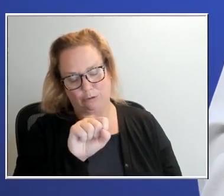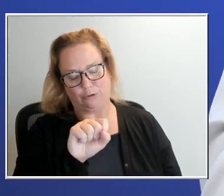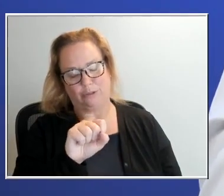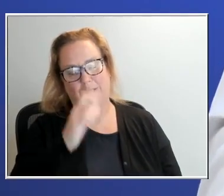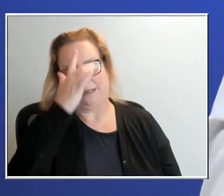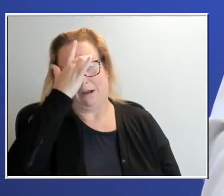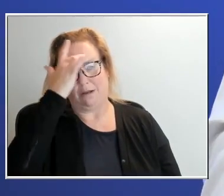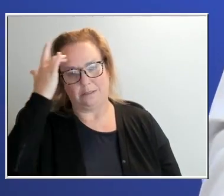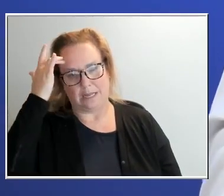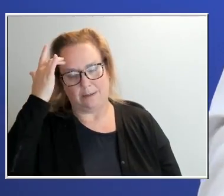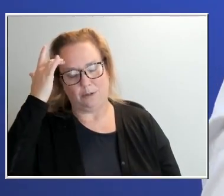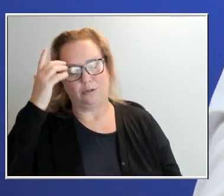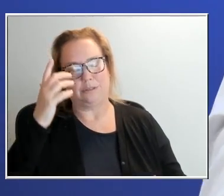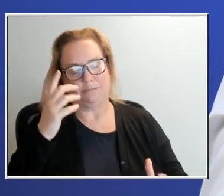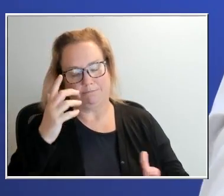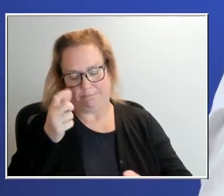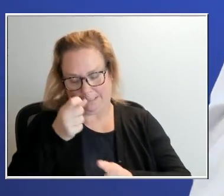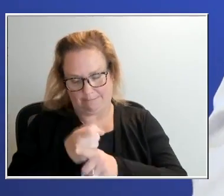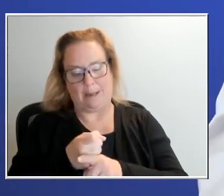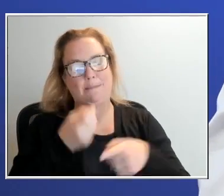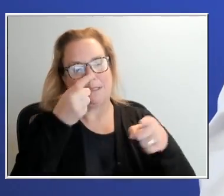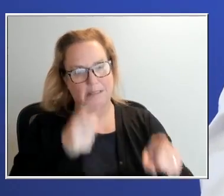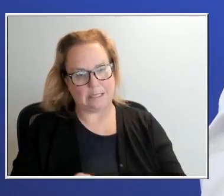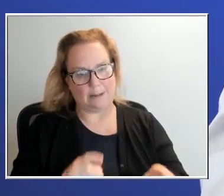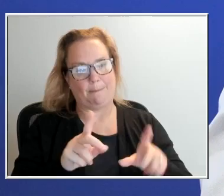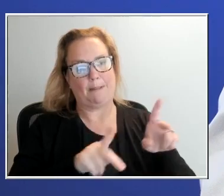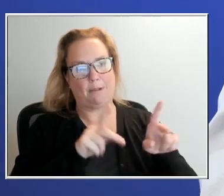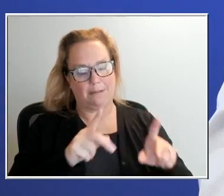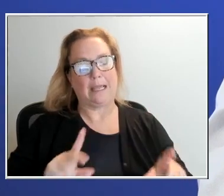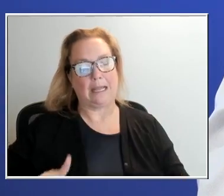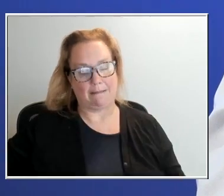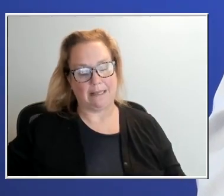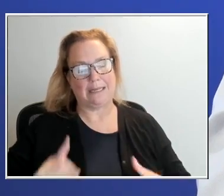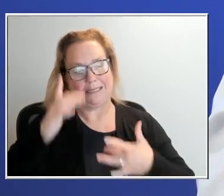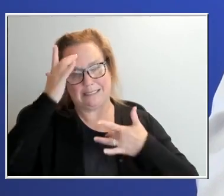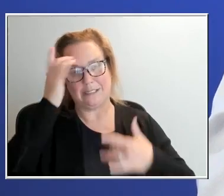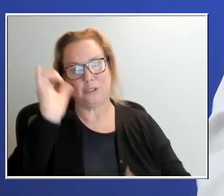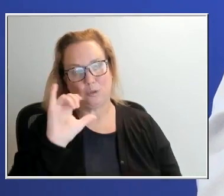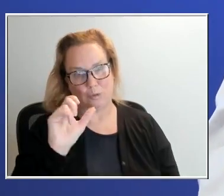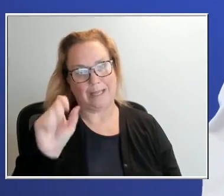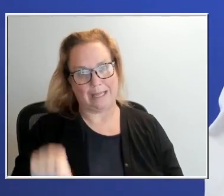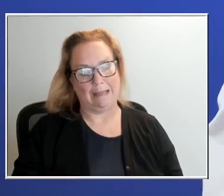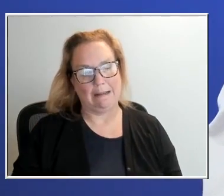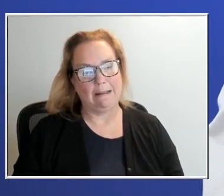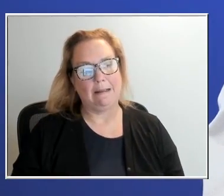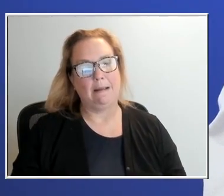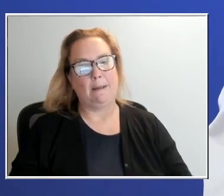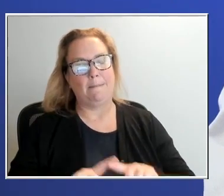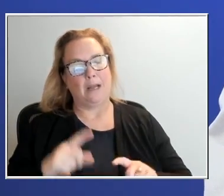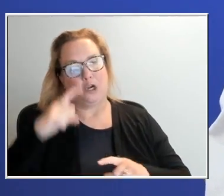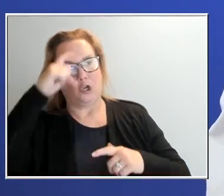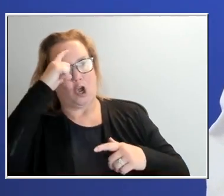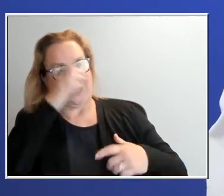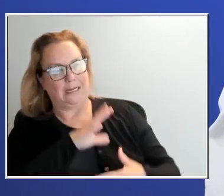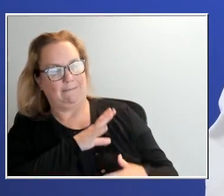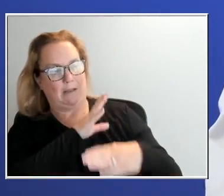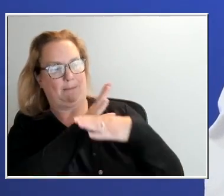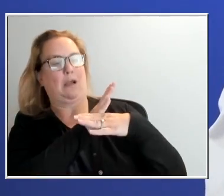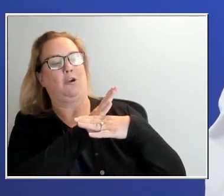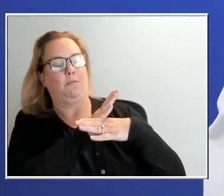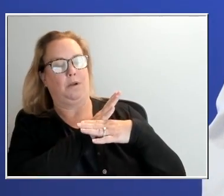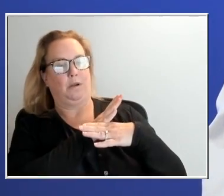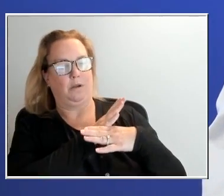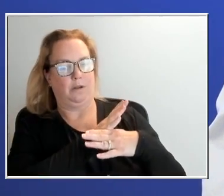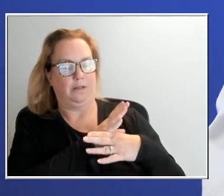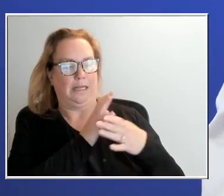happen in some people, and those people can have kidney disease too. But when you have cognitive impairment, when you have clinical symptoms